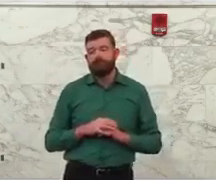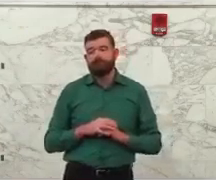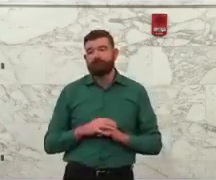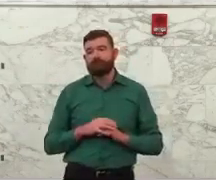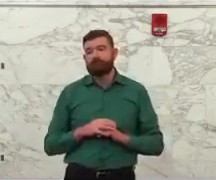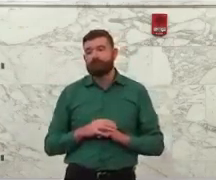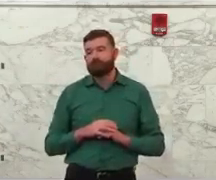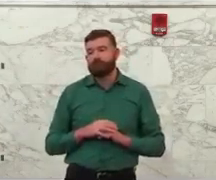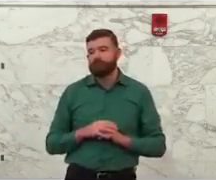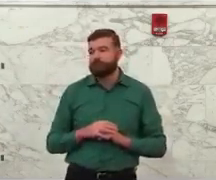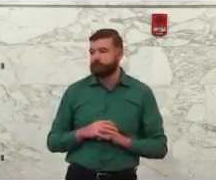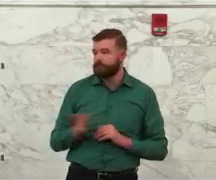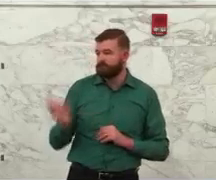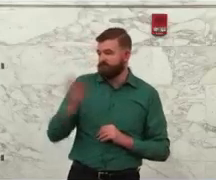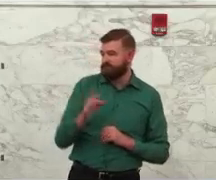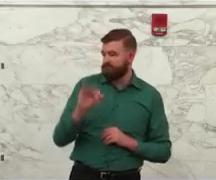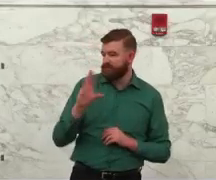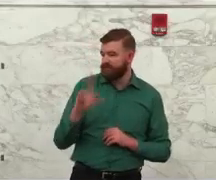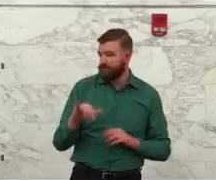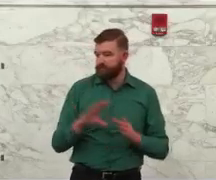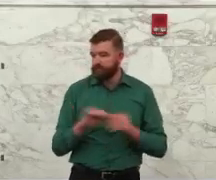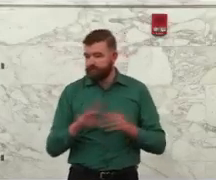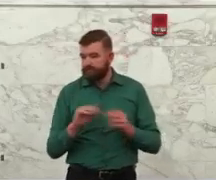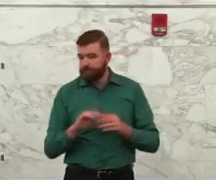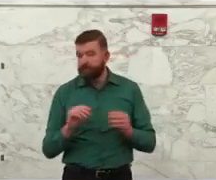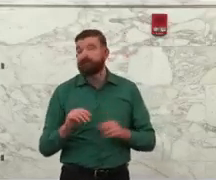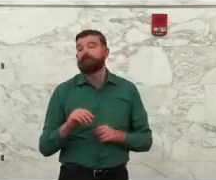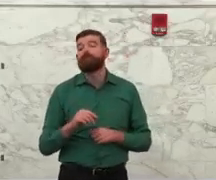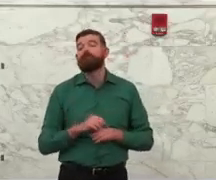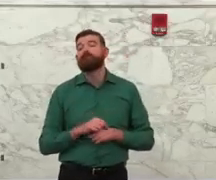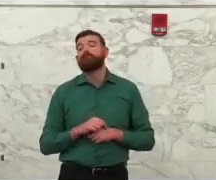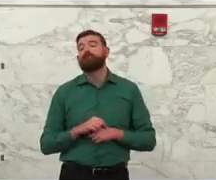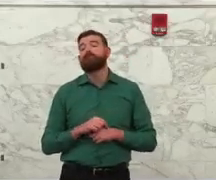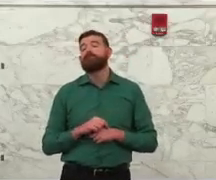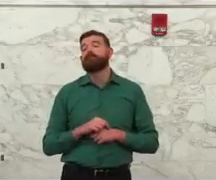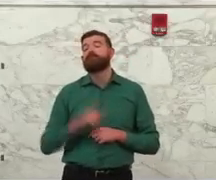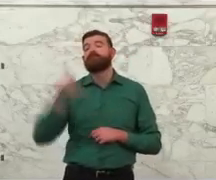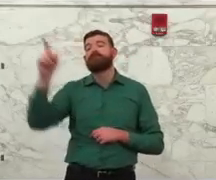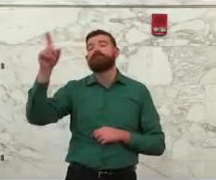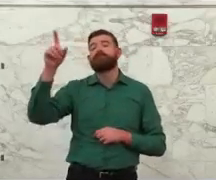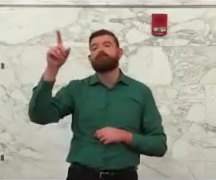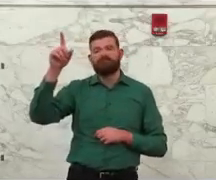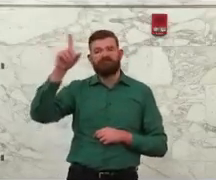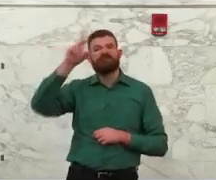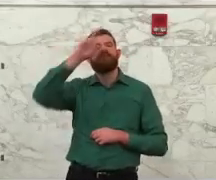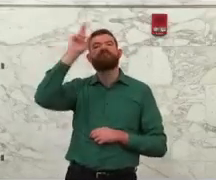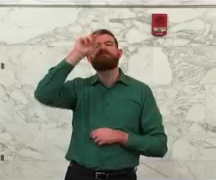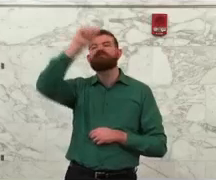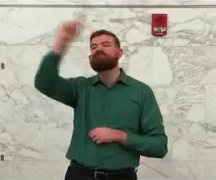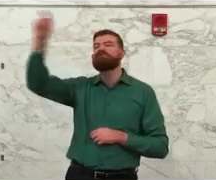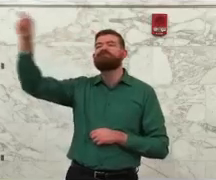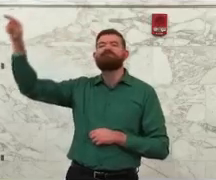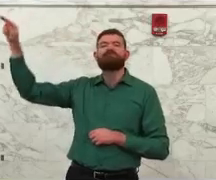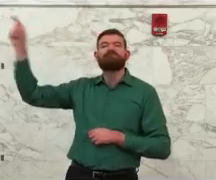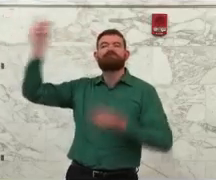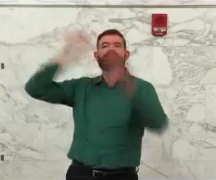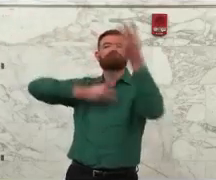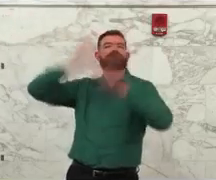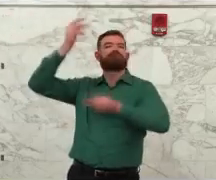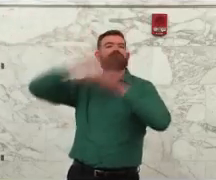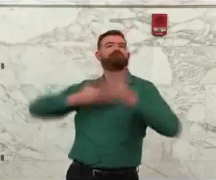of hospital census, we do get those reports on a regular basis. We'll tighten that up a bit now, particularly critical